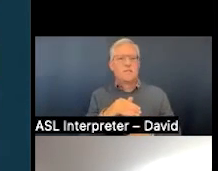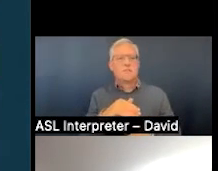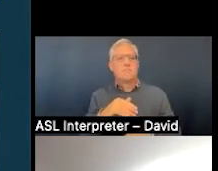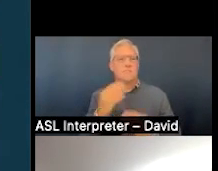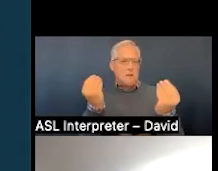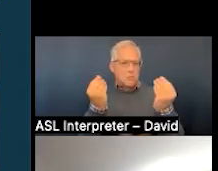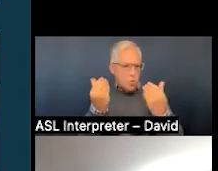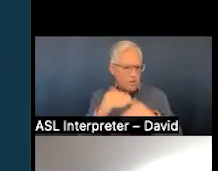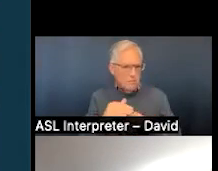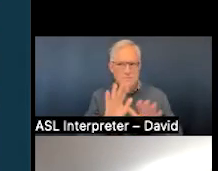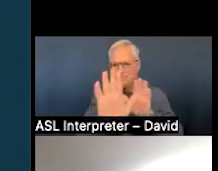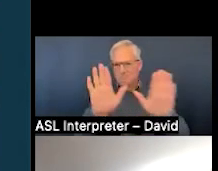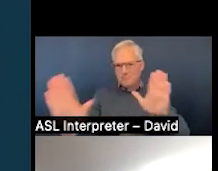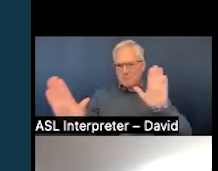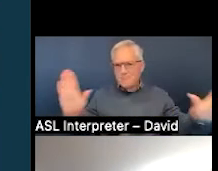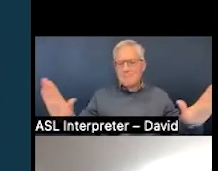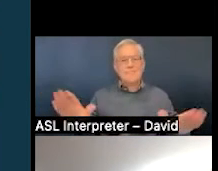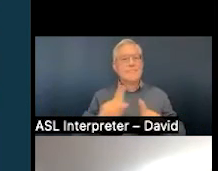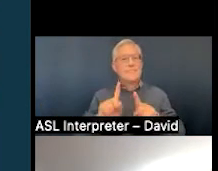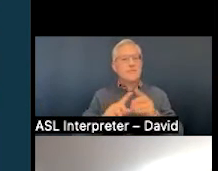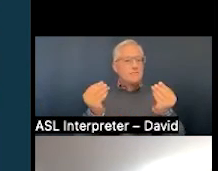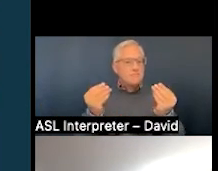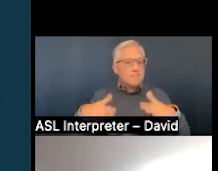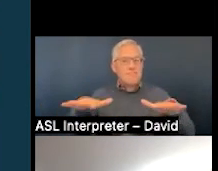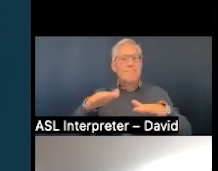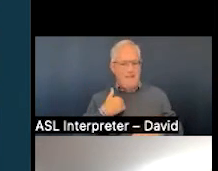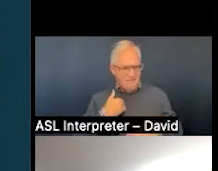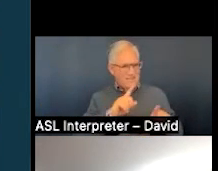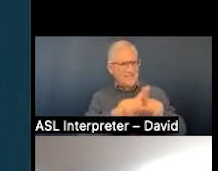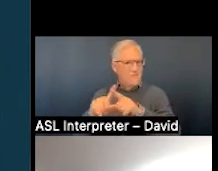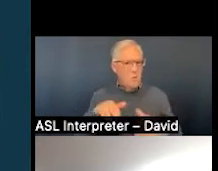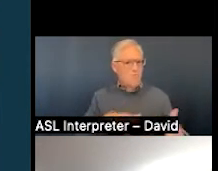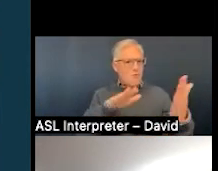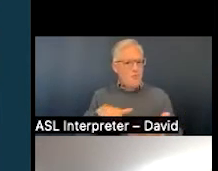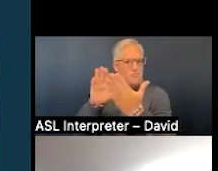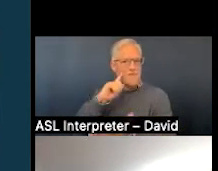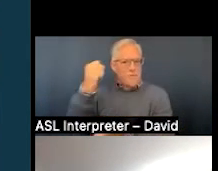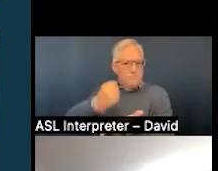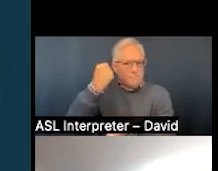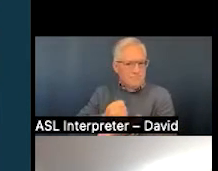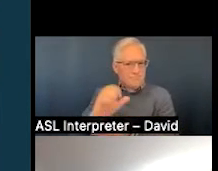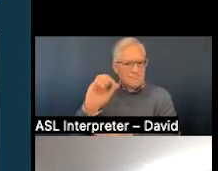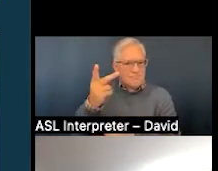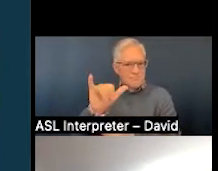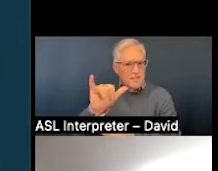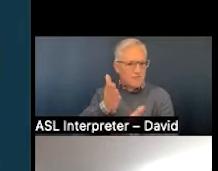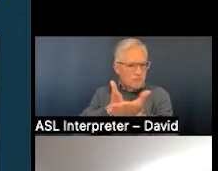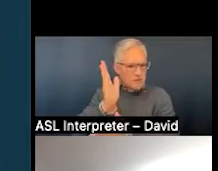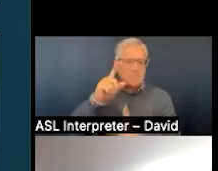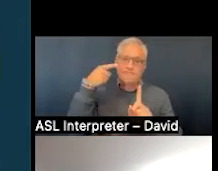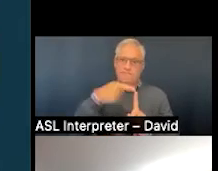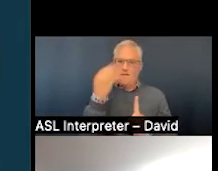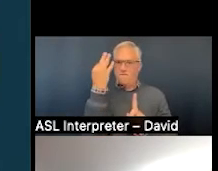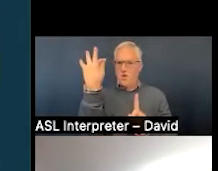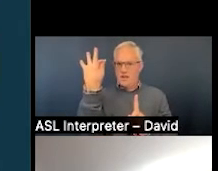And different territories have different approaches to the copyright around subtitles. France in particular is very